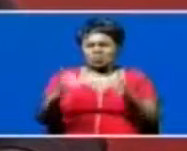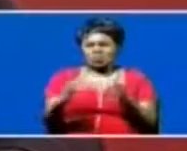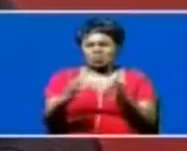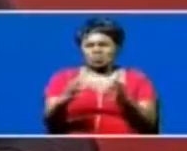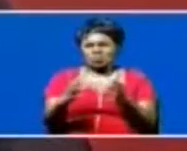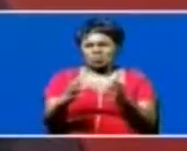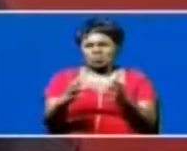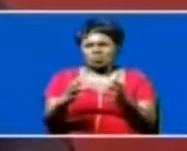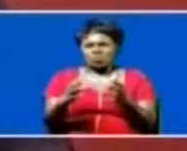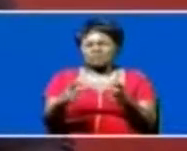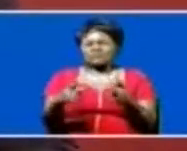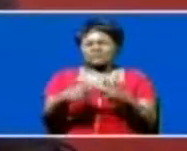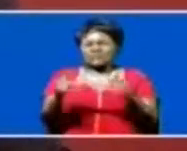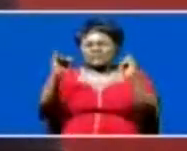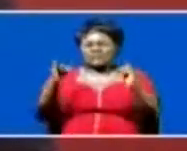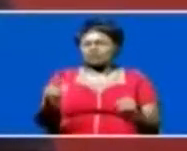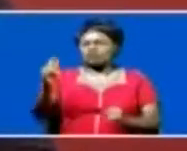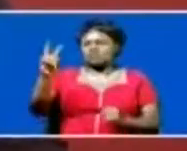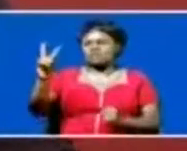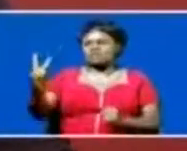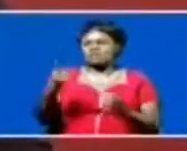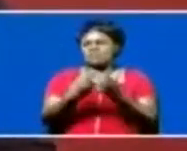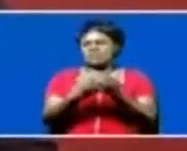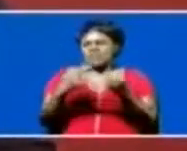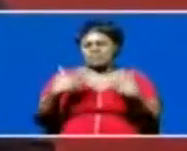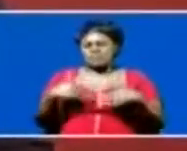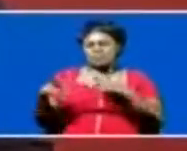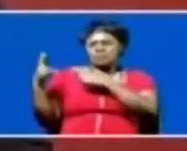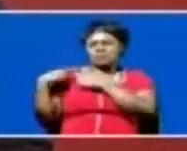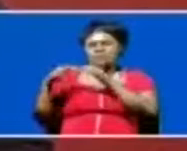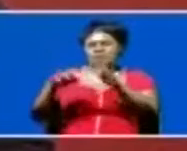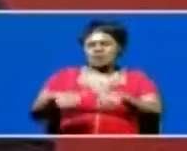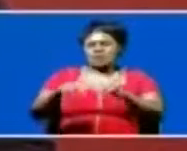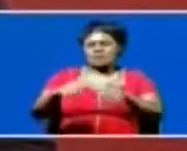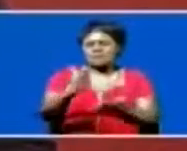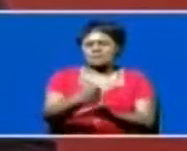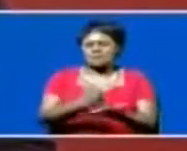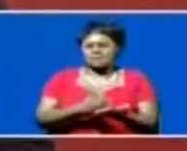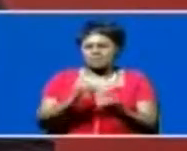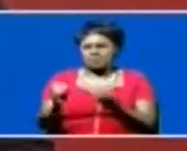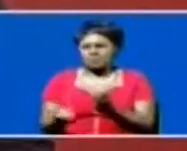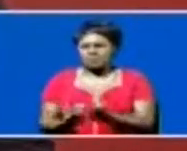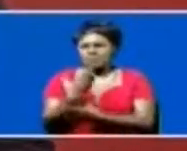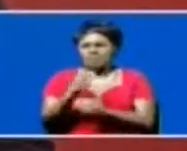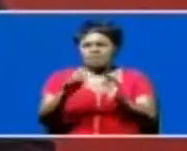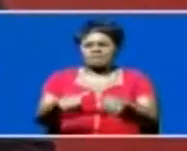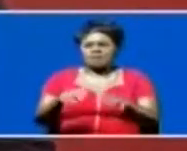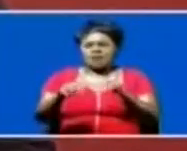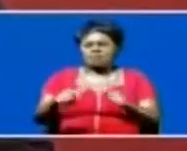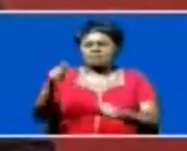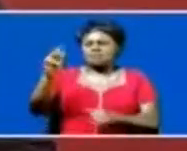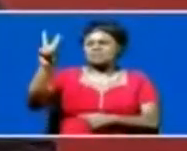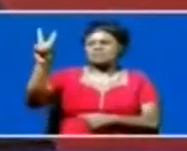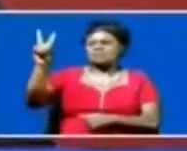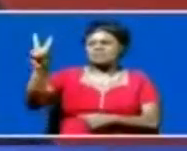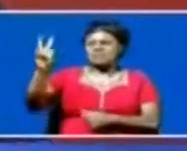Entering into uncharted waters, the group has partnered with stakeholders in the agricultural sector to launch the Farm Kenya initiative. The